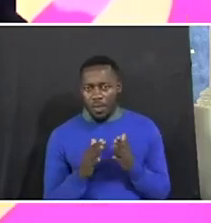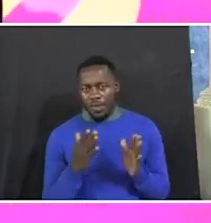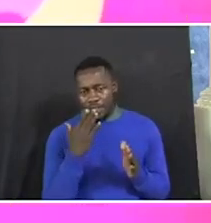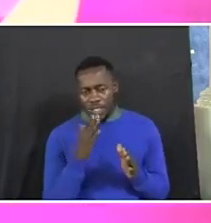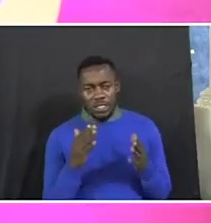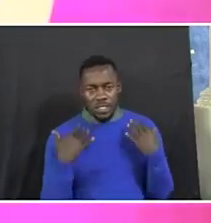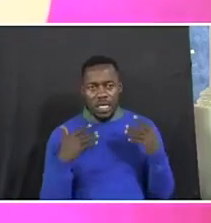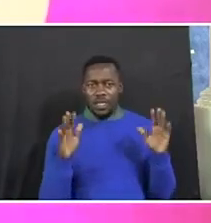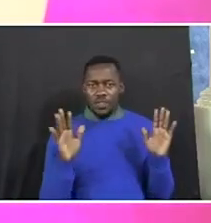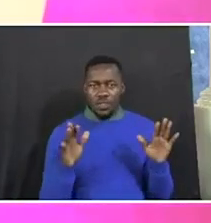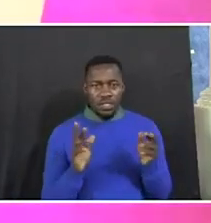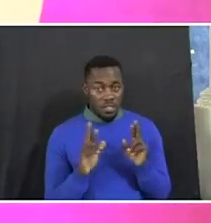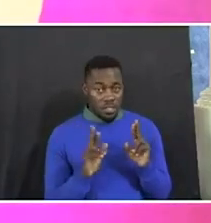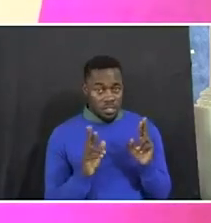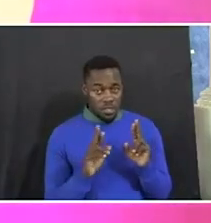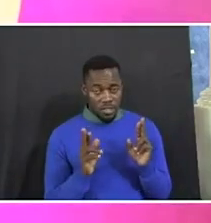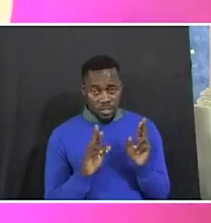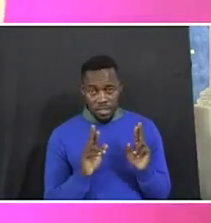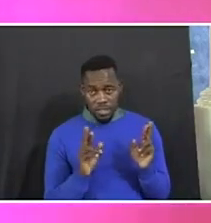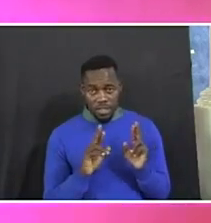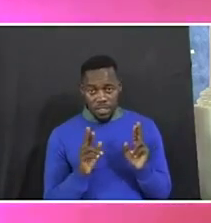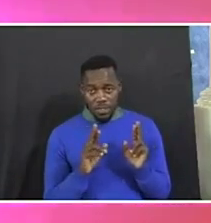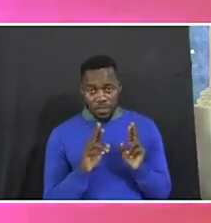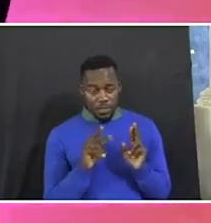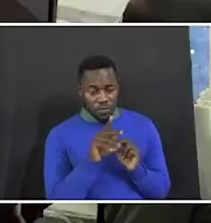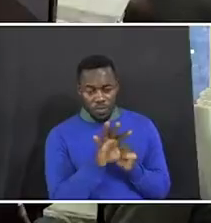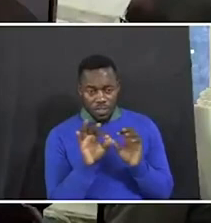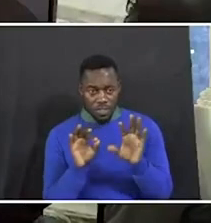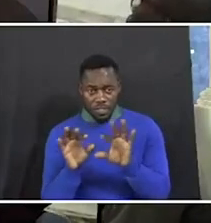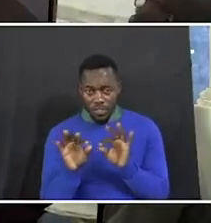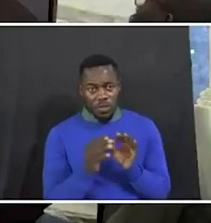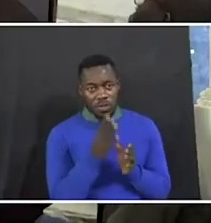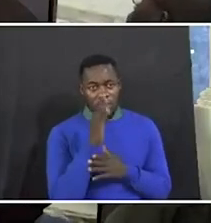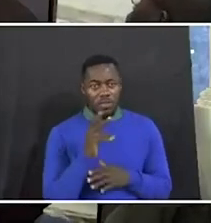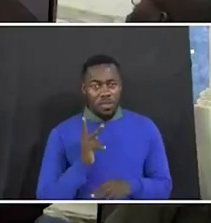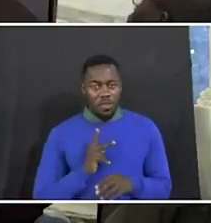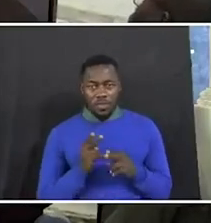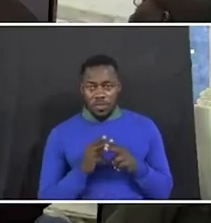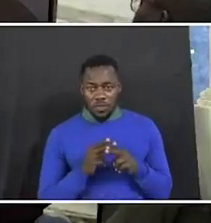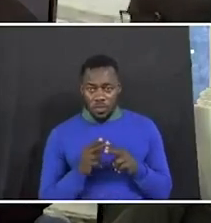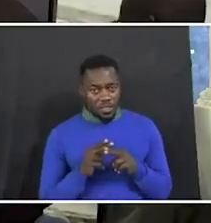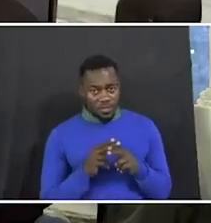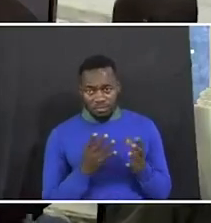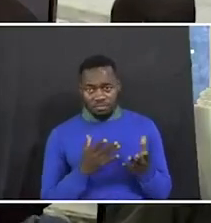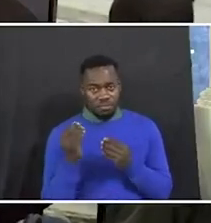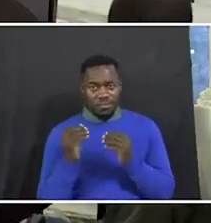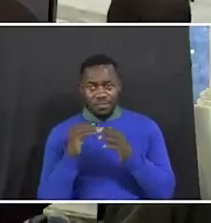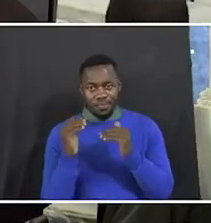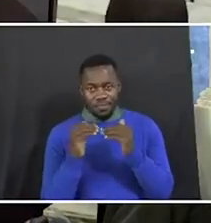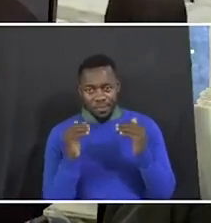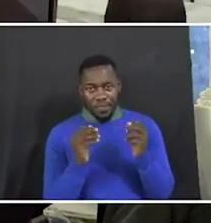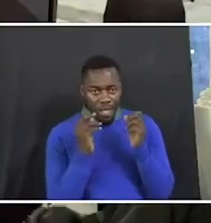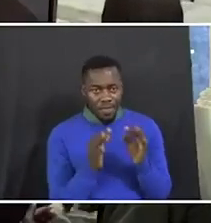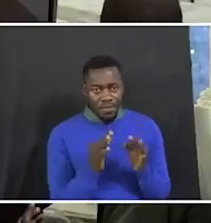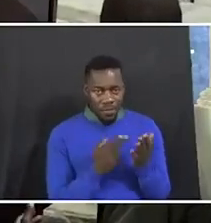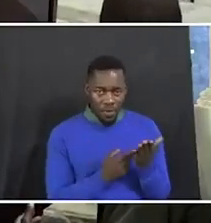On our faces, we'll soon report and say, Lord, we have accomplished the work you gave us. The seven plagues will